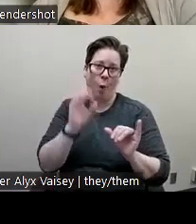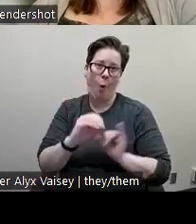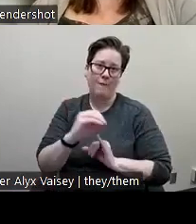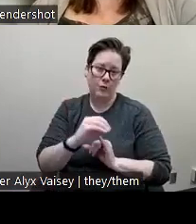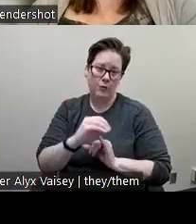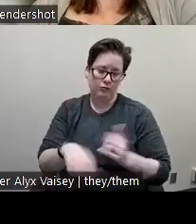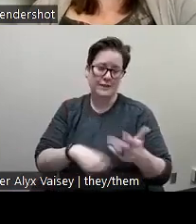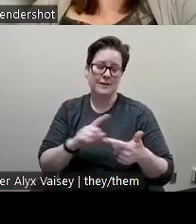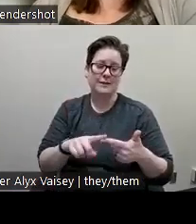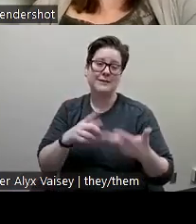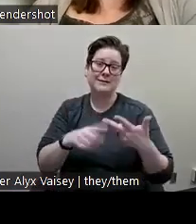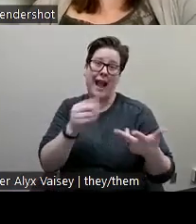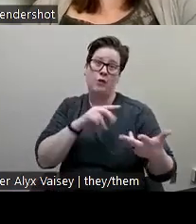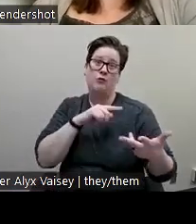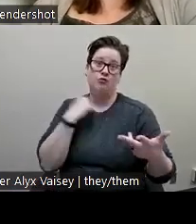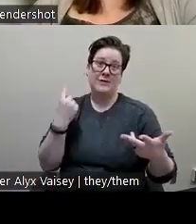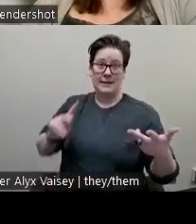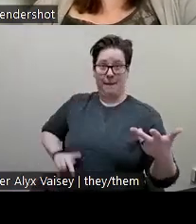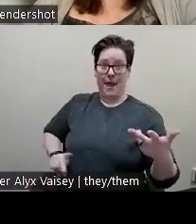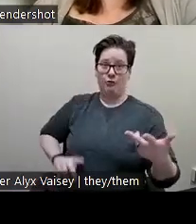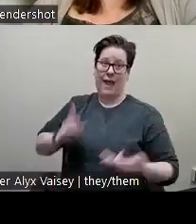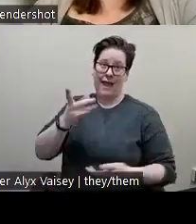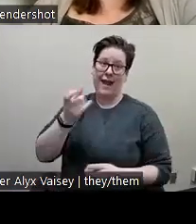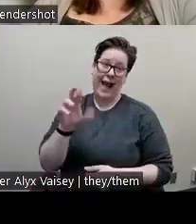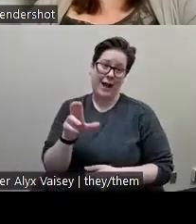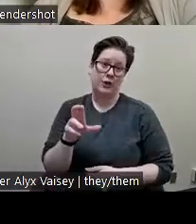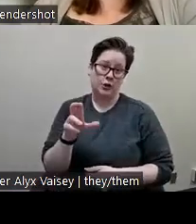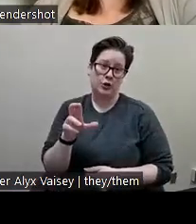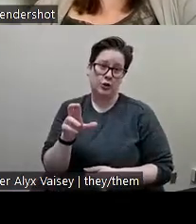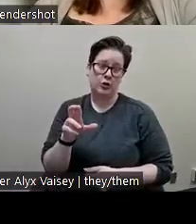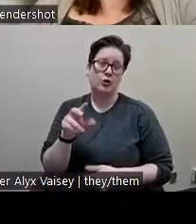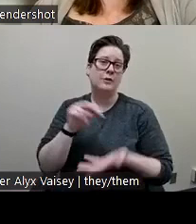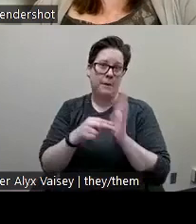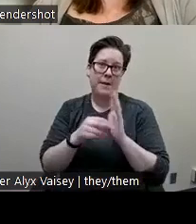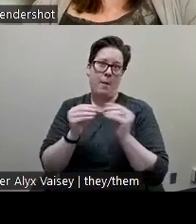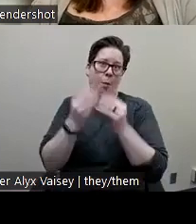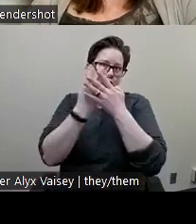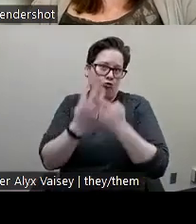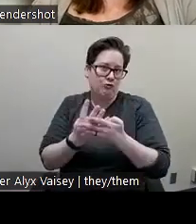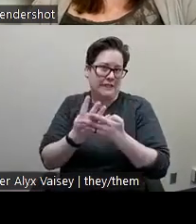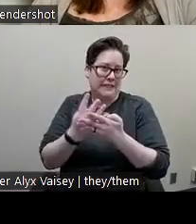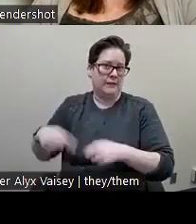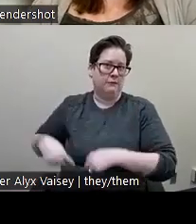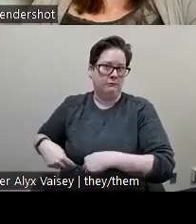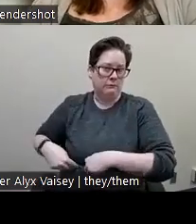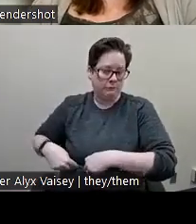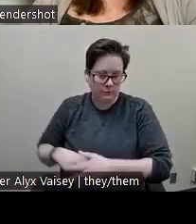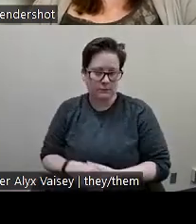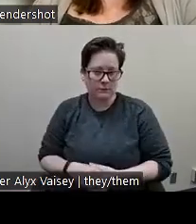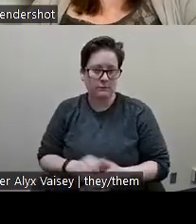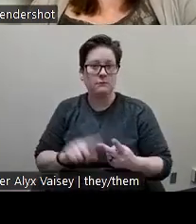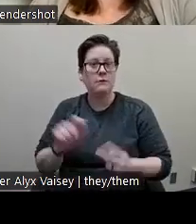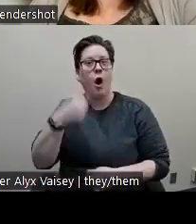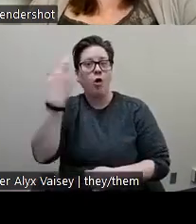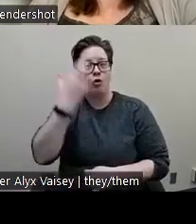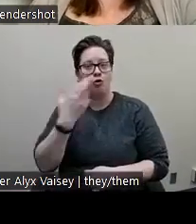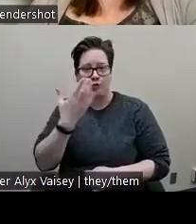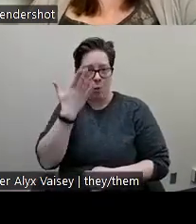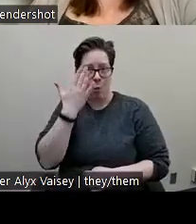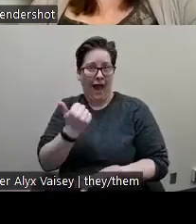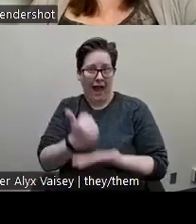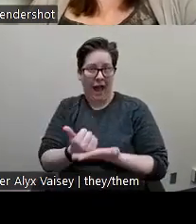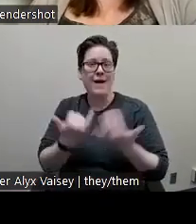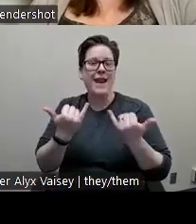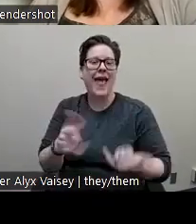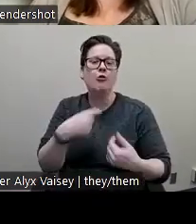pancreatic cancer. So she's having more screenings for that. The other reason that it's helpful for her is she's now